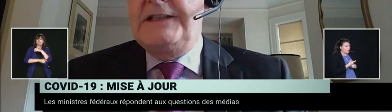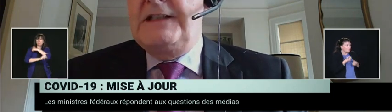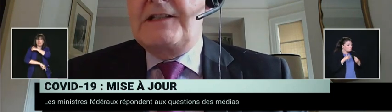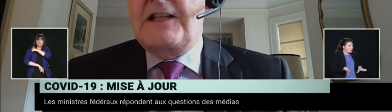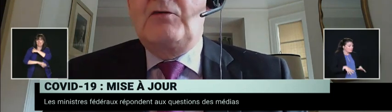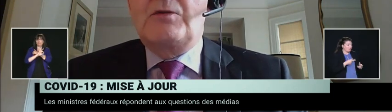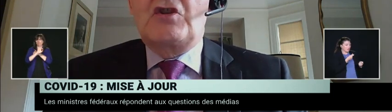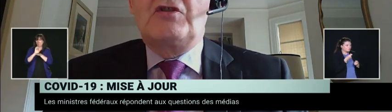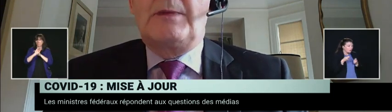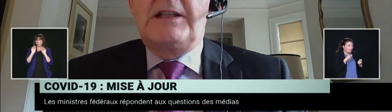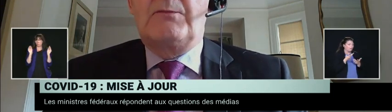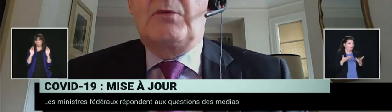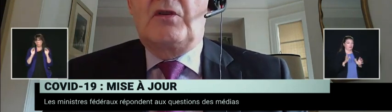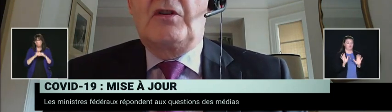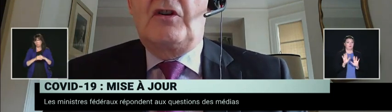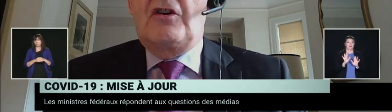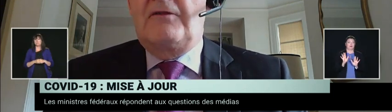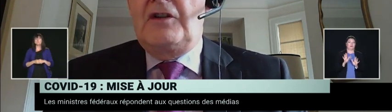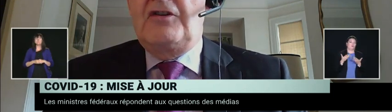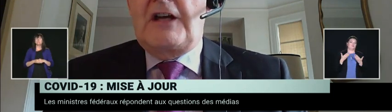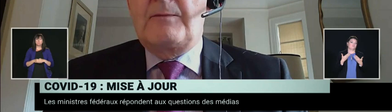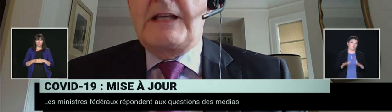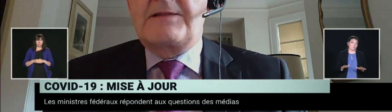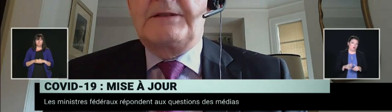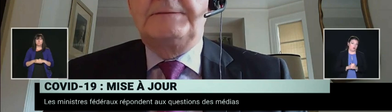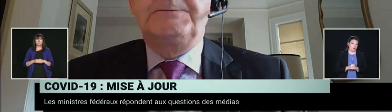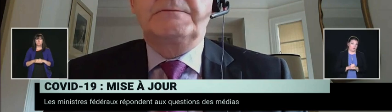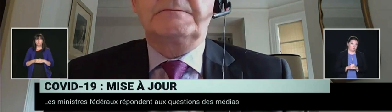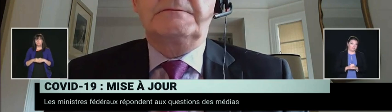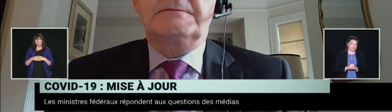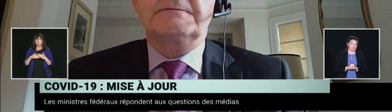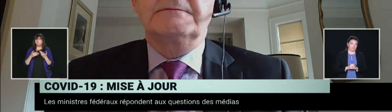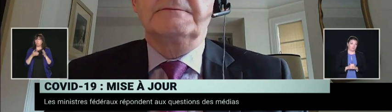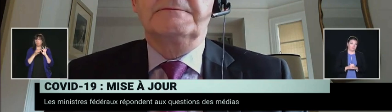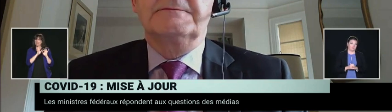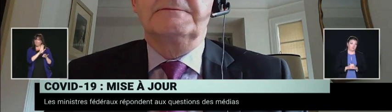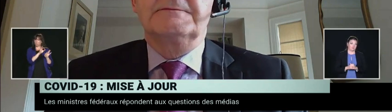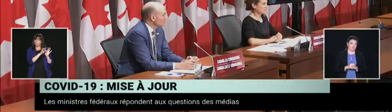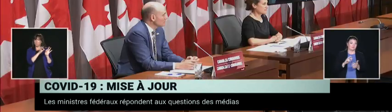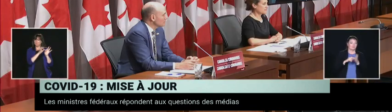le prix qu'ils seraient obligés de payer pour leur vol de remplacement.